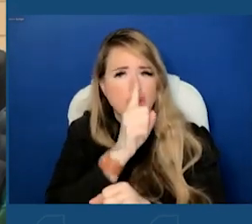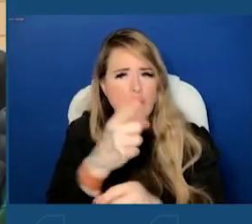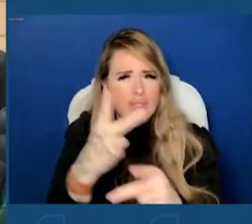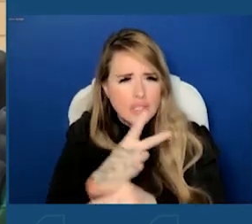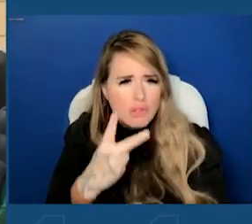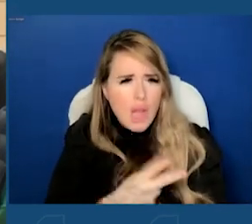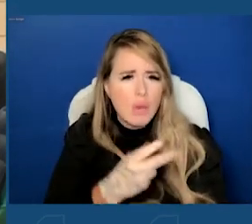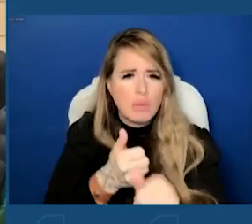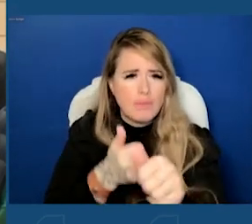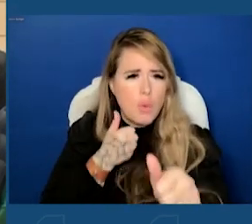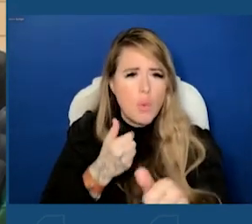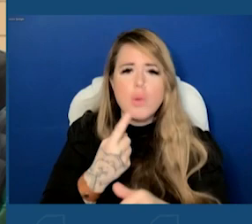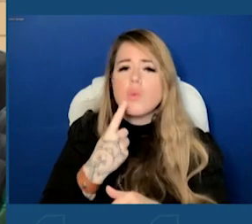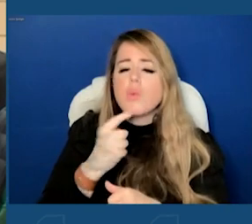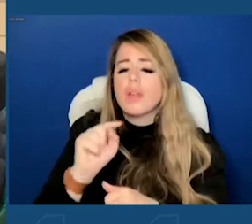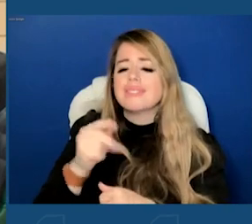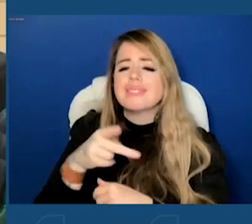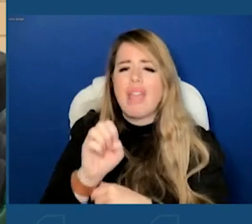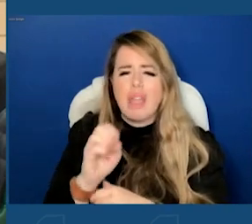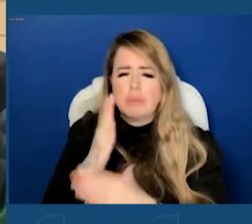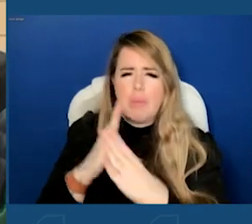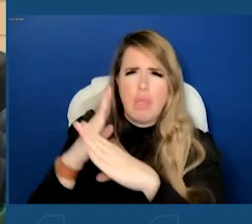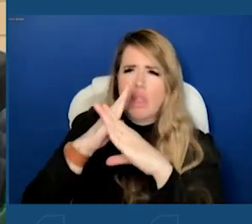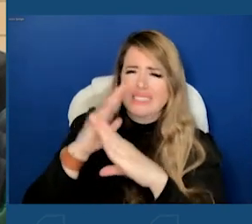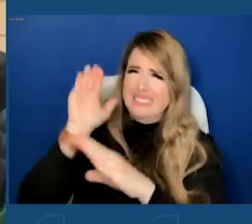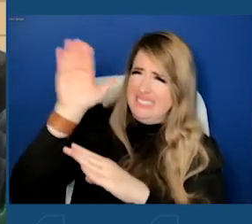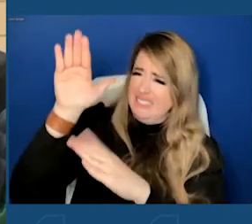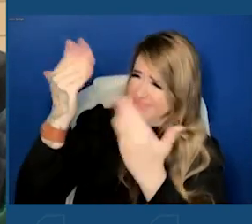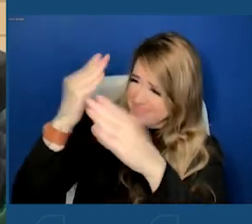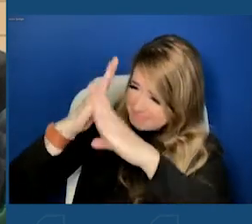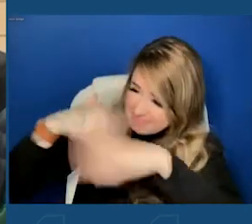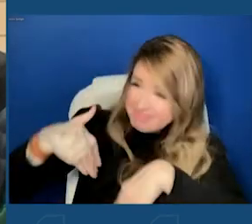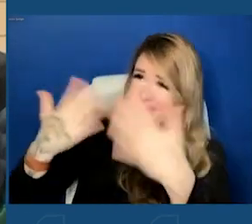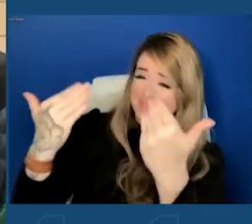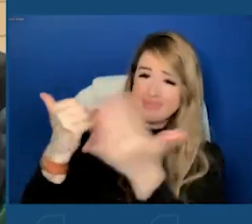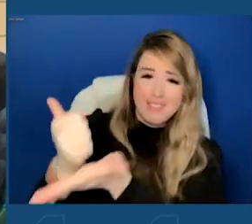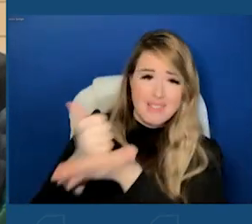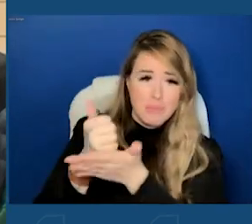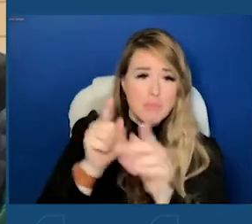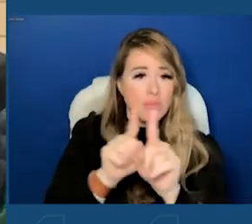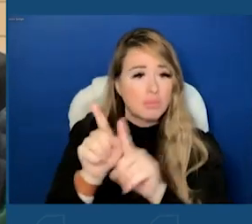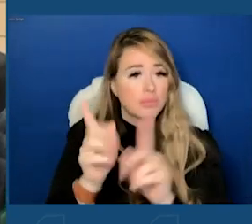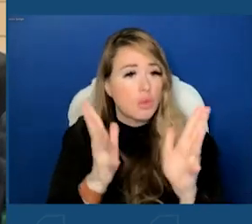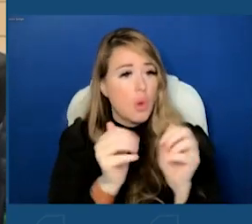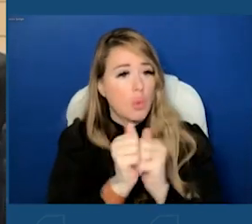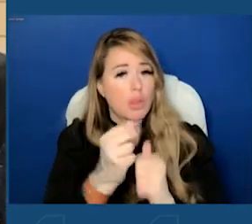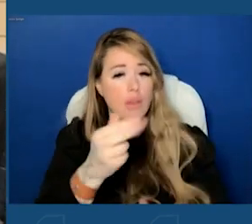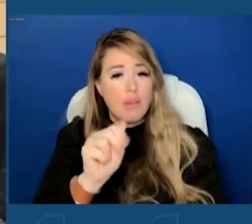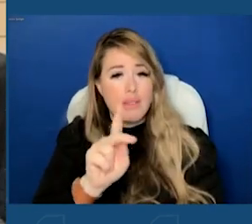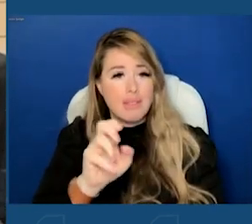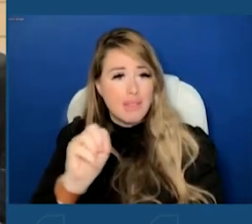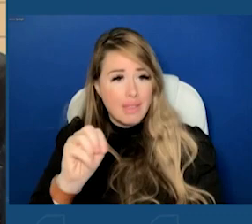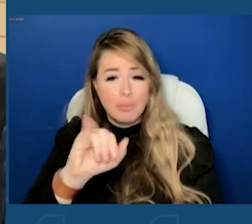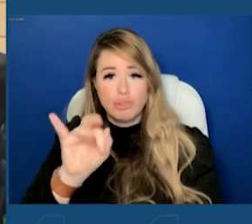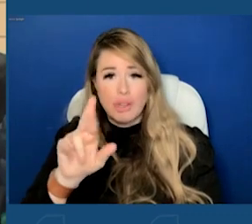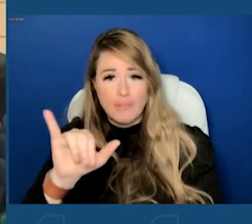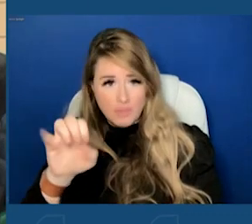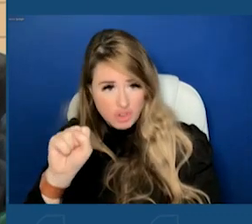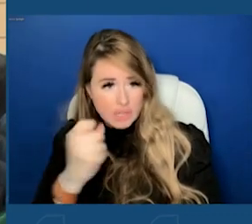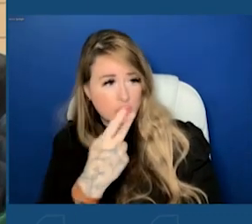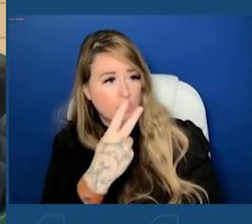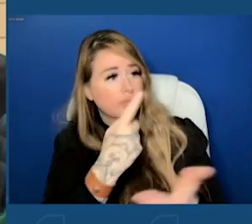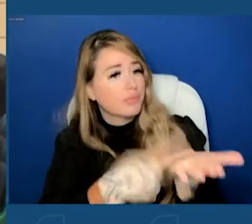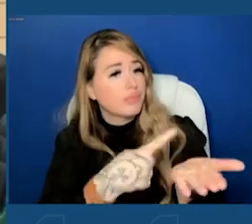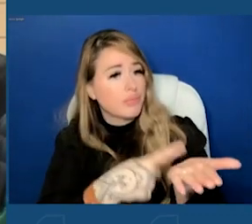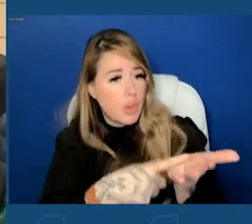tape. I've also talked to incoming Democratic leader Hakeem Jeffries. I was on this morning so that we can strategize together with Senator